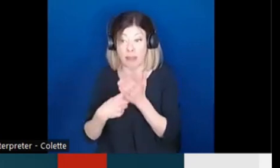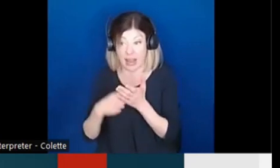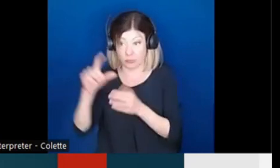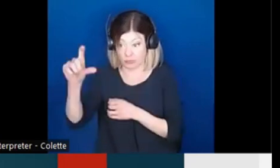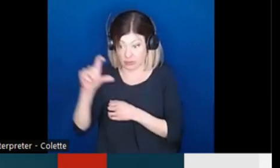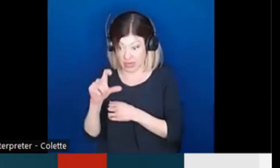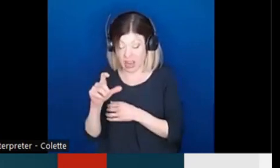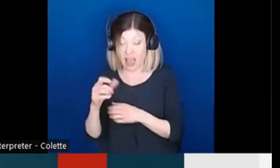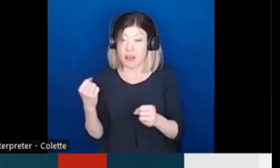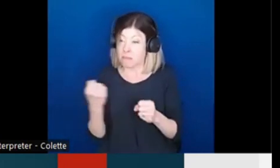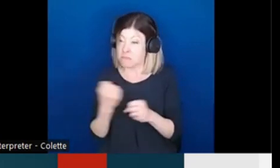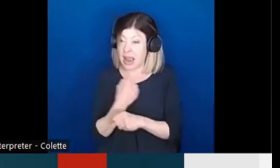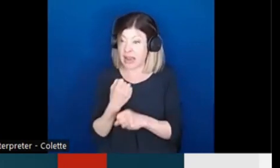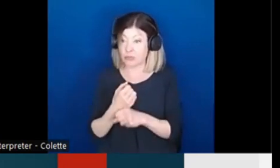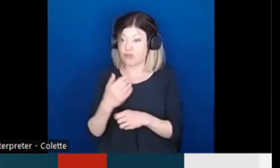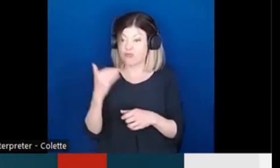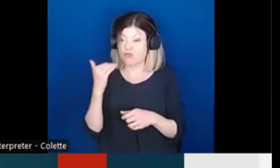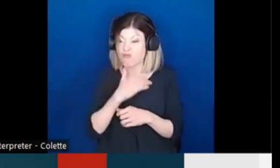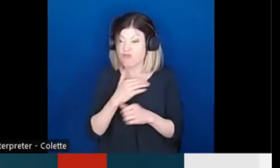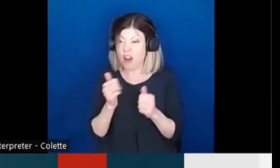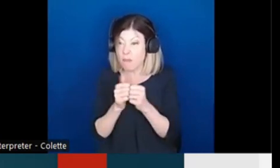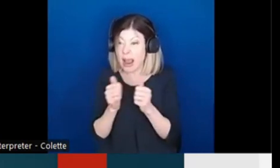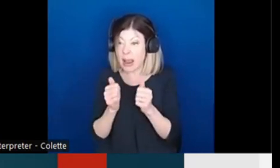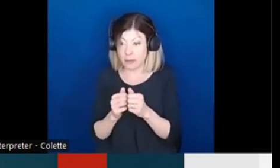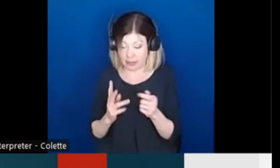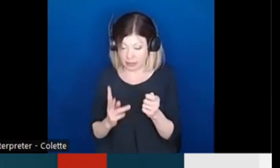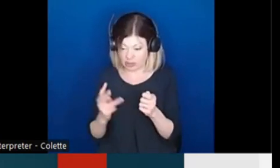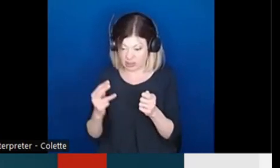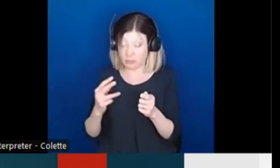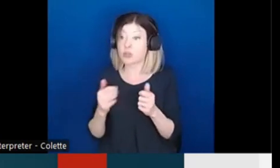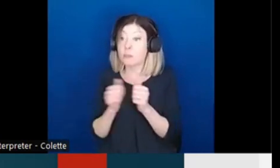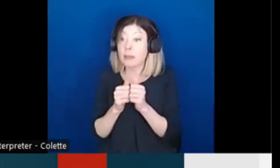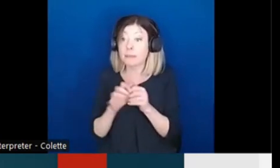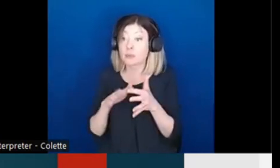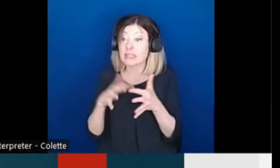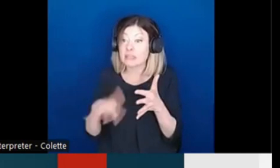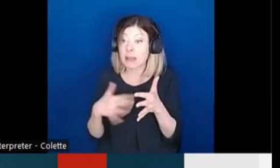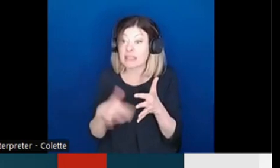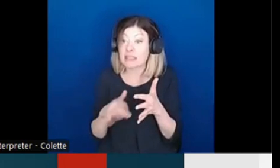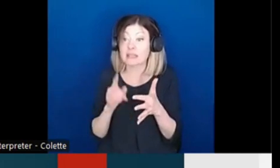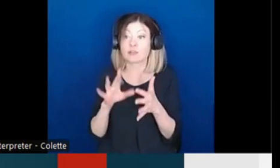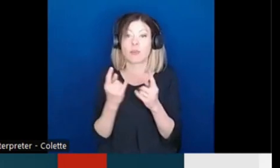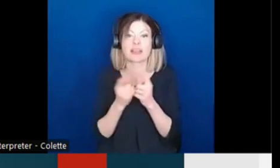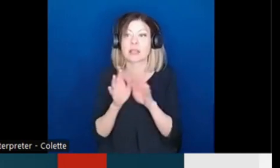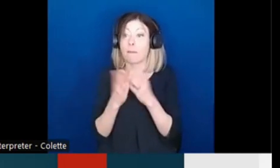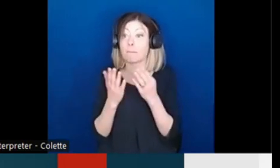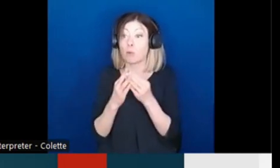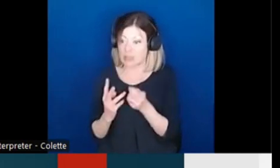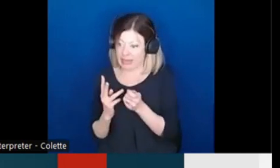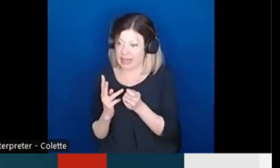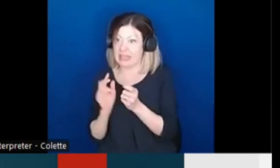They just cut little bits out. Paper was expensive. They cut little bits out of books and things, and